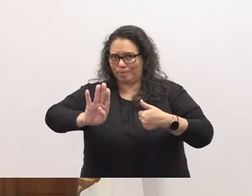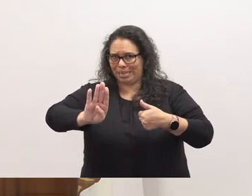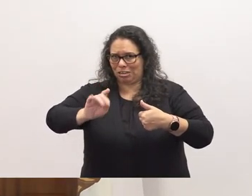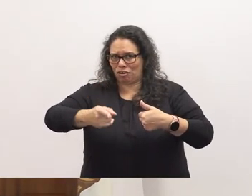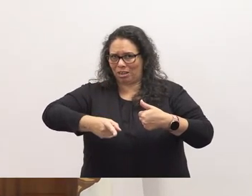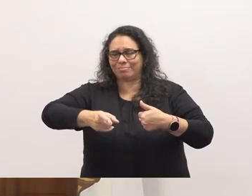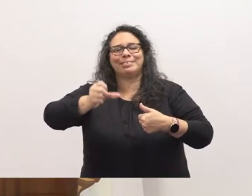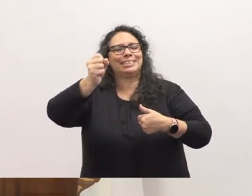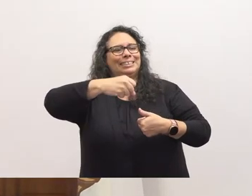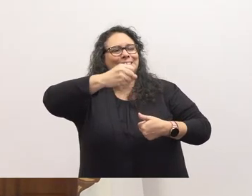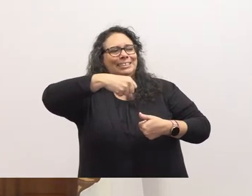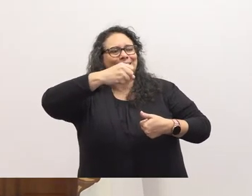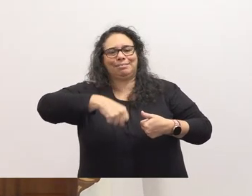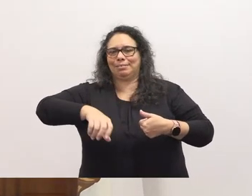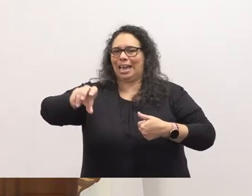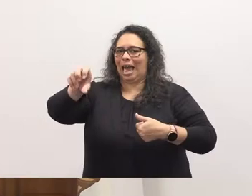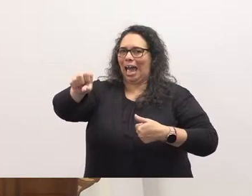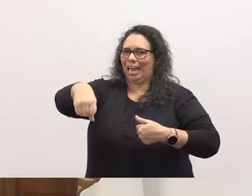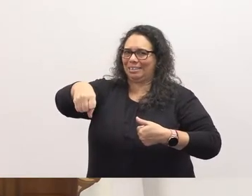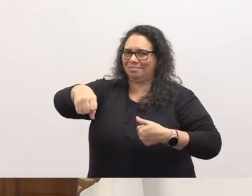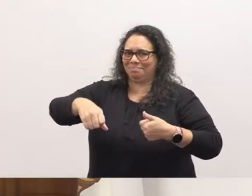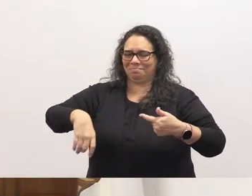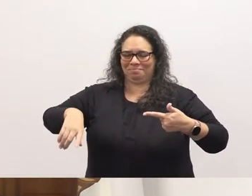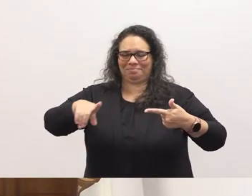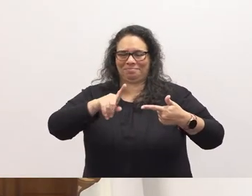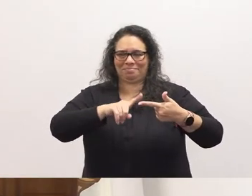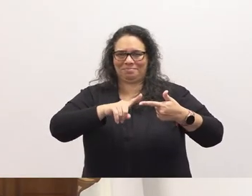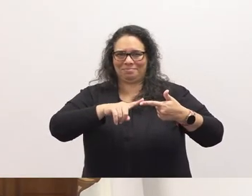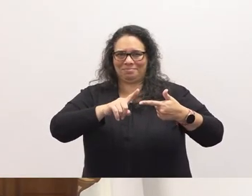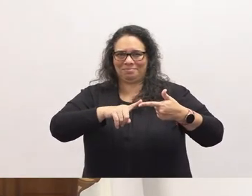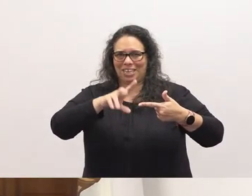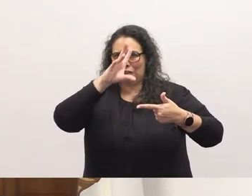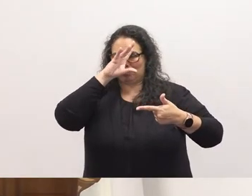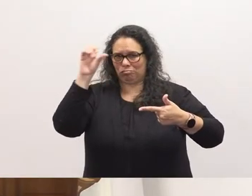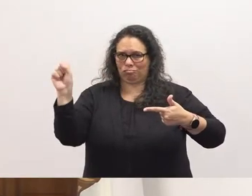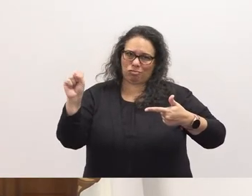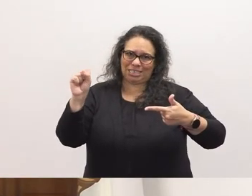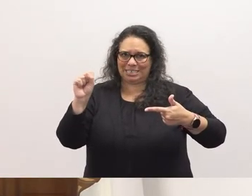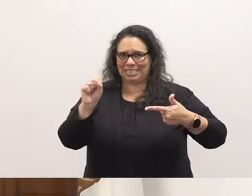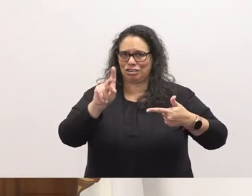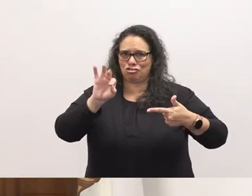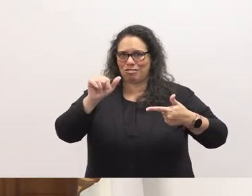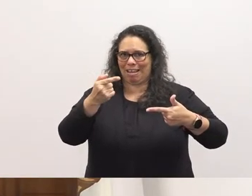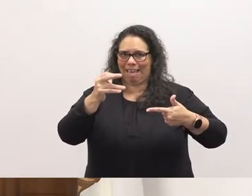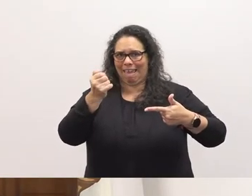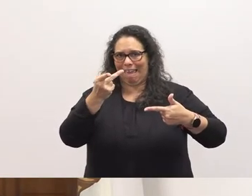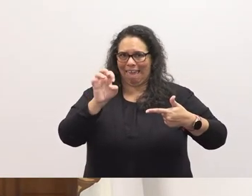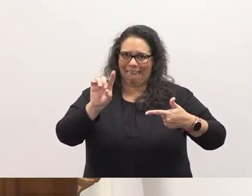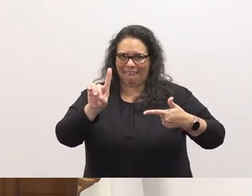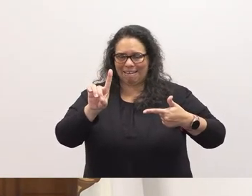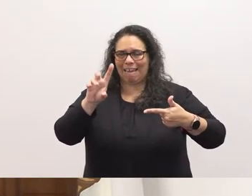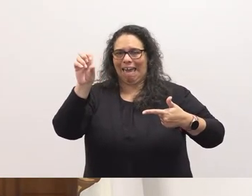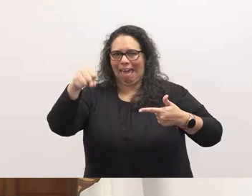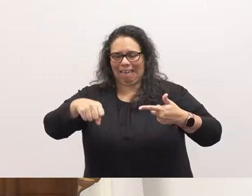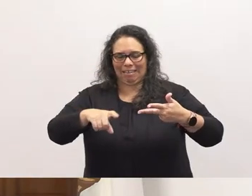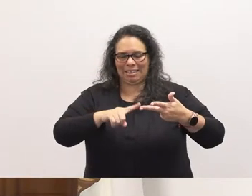I vote aye. President Craighead? Aye. Member